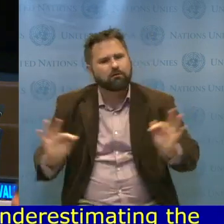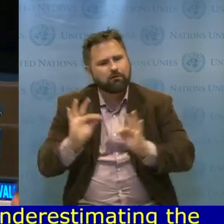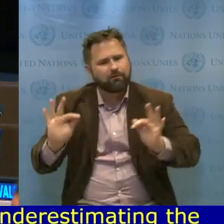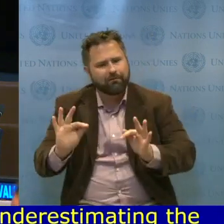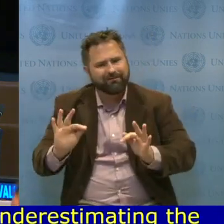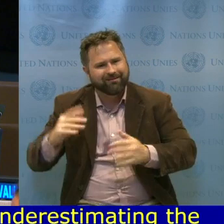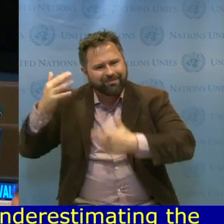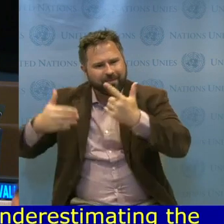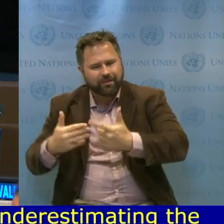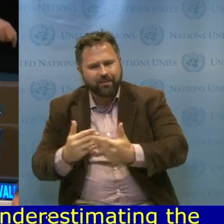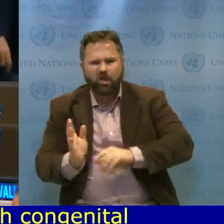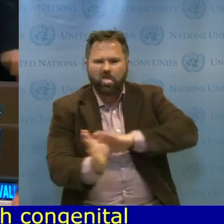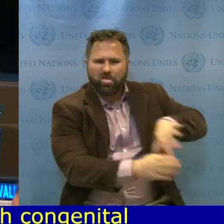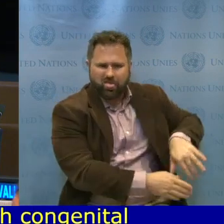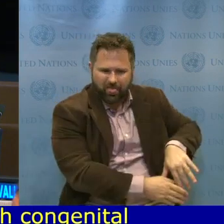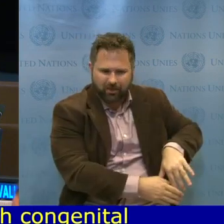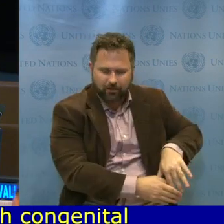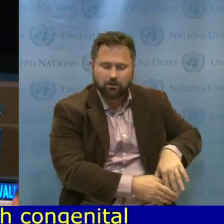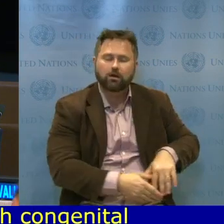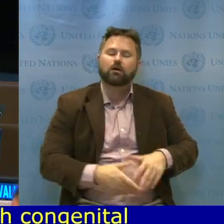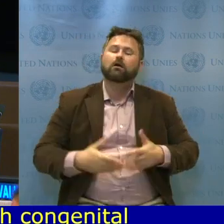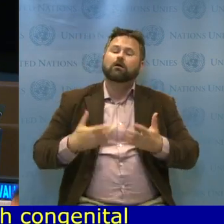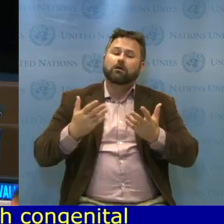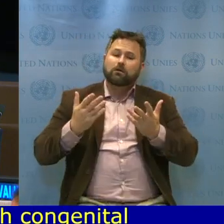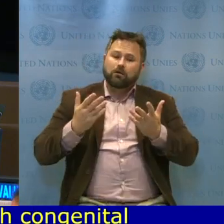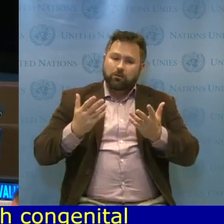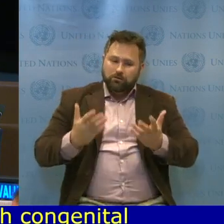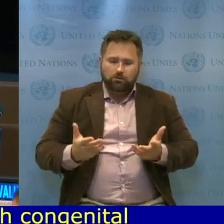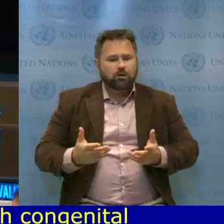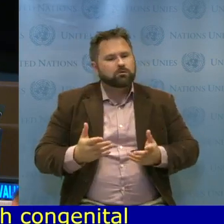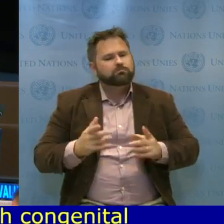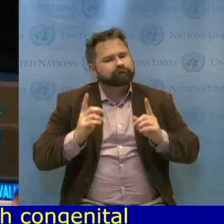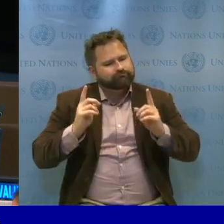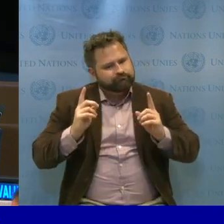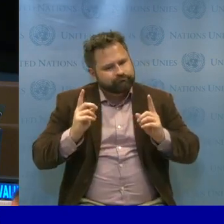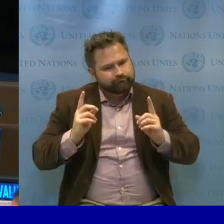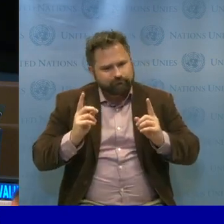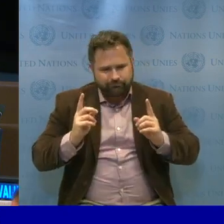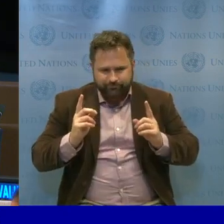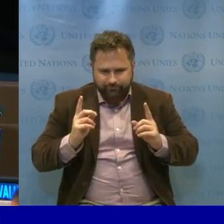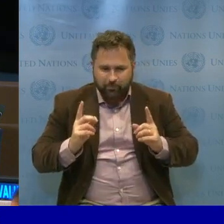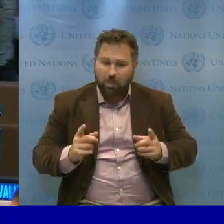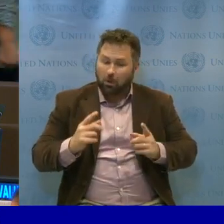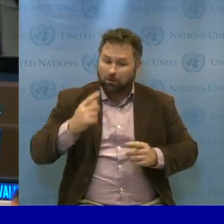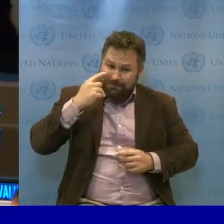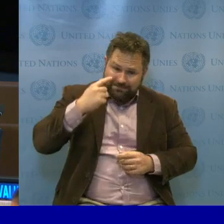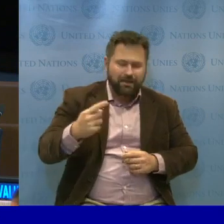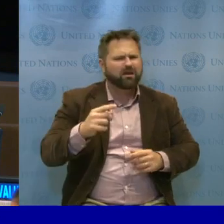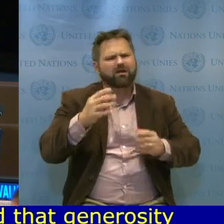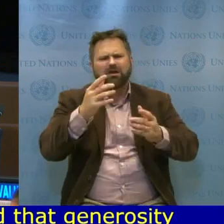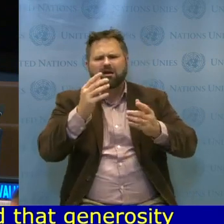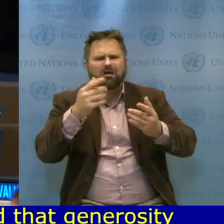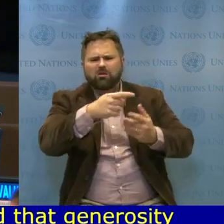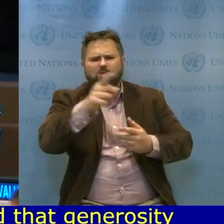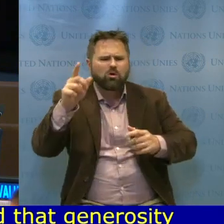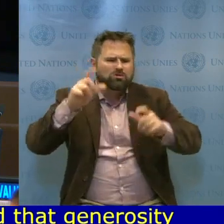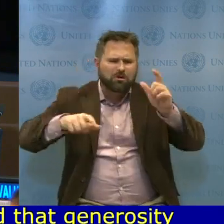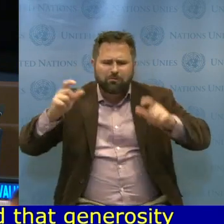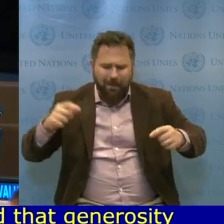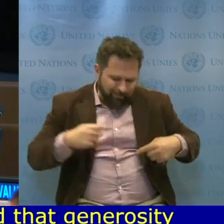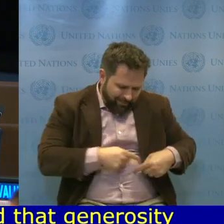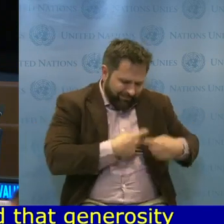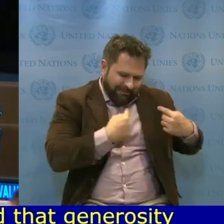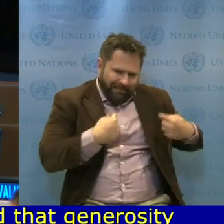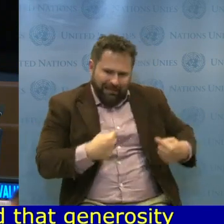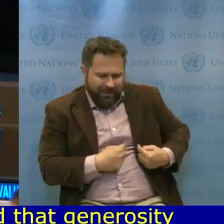that generosity, consideration, and humaneness towards others in the community, something that cannot be captured in legal lingo, is paramount